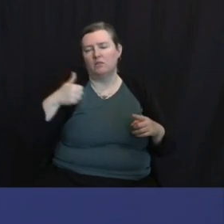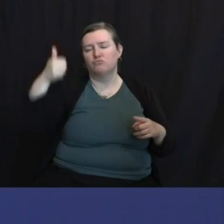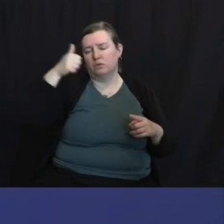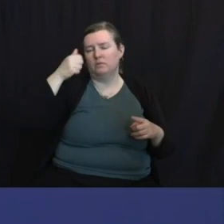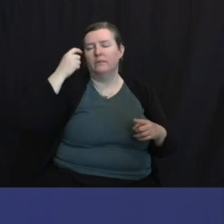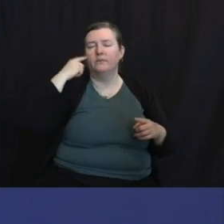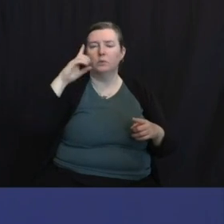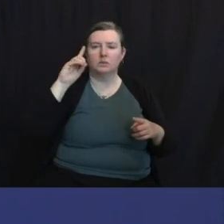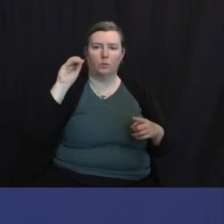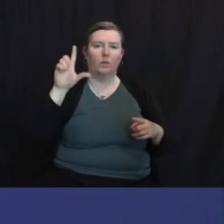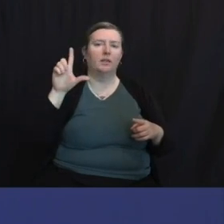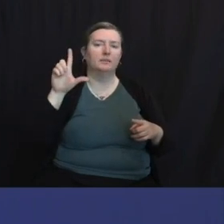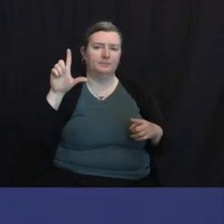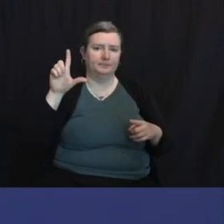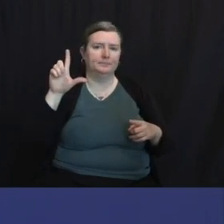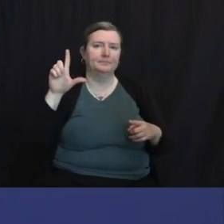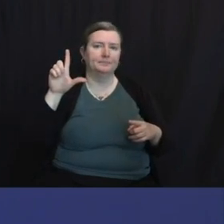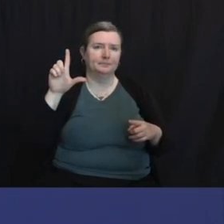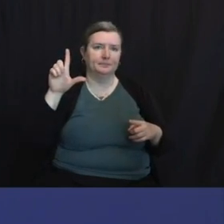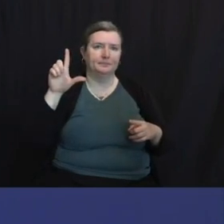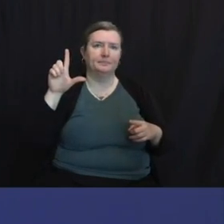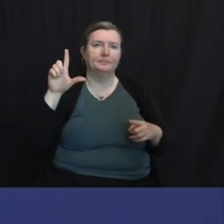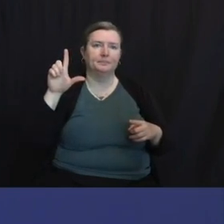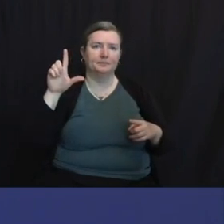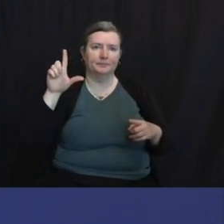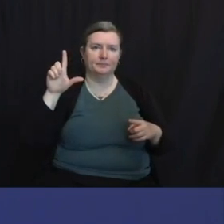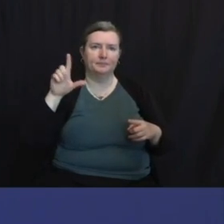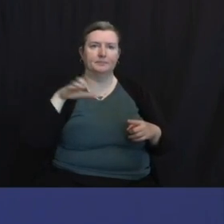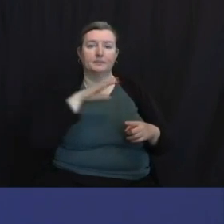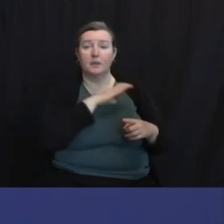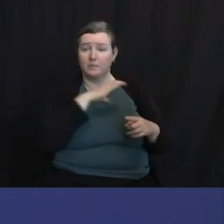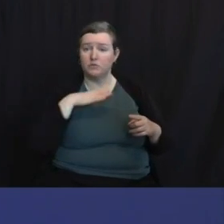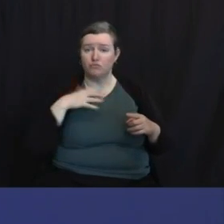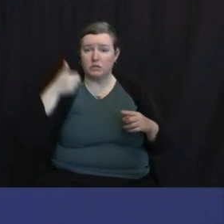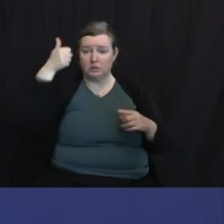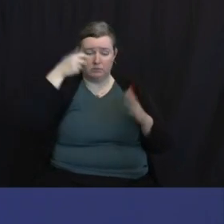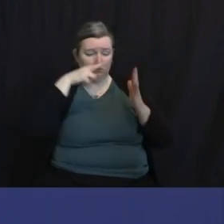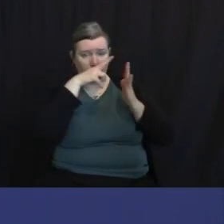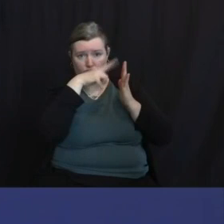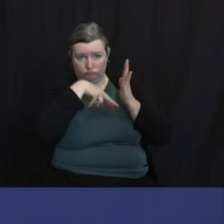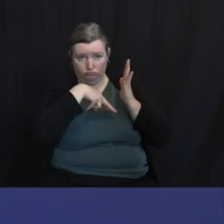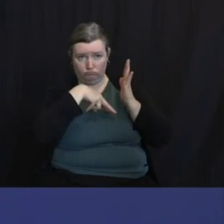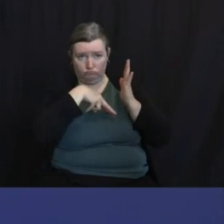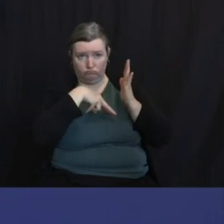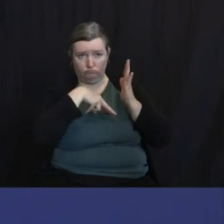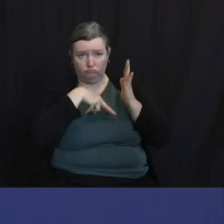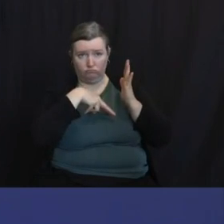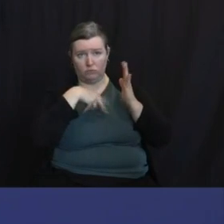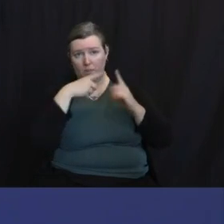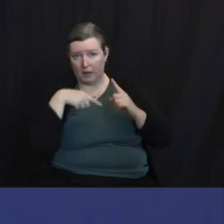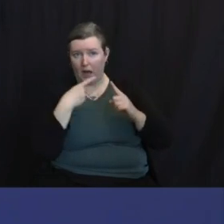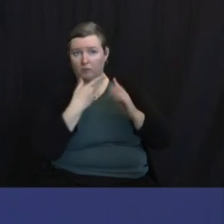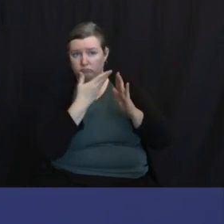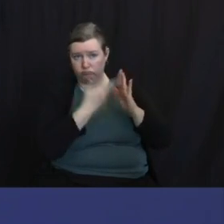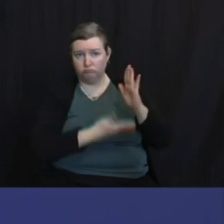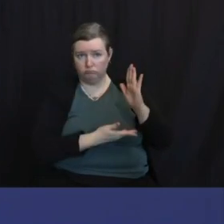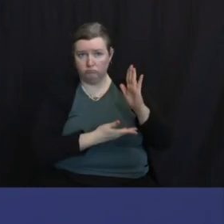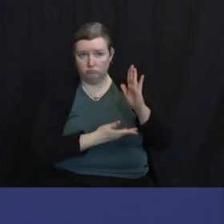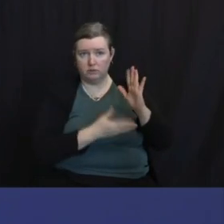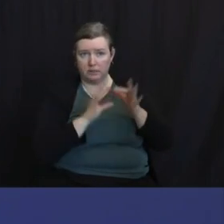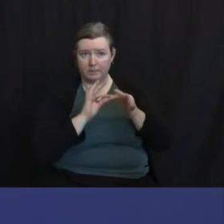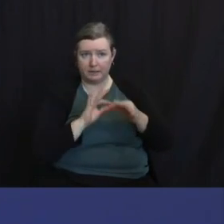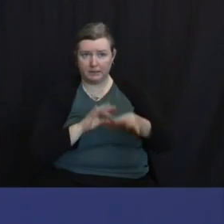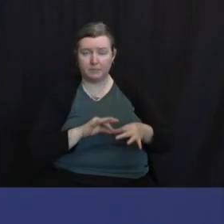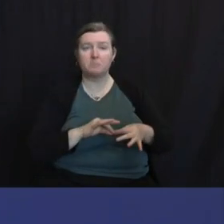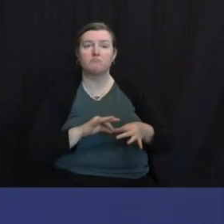know that the commissioner has taken that very seriously. And as I've said many times here, a lot of these cases